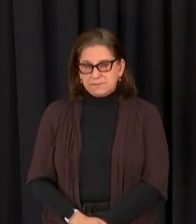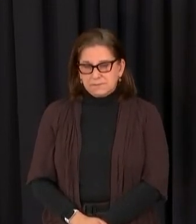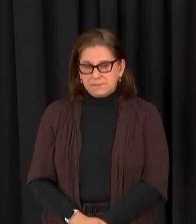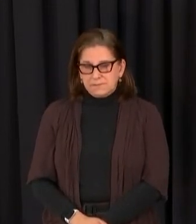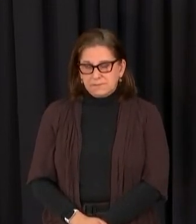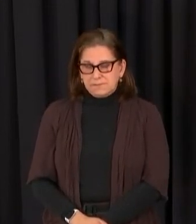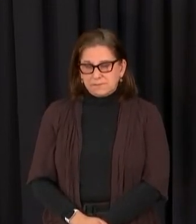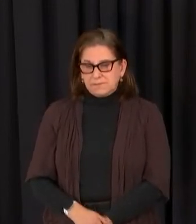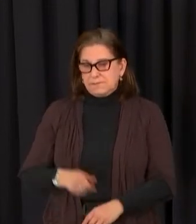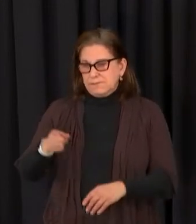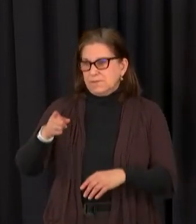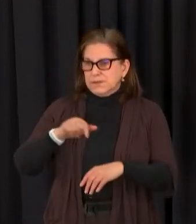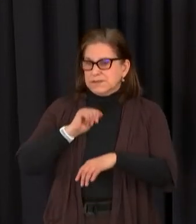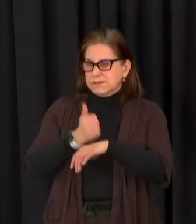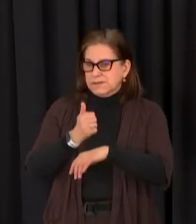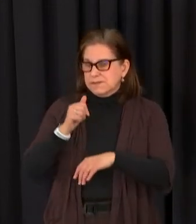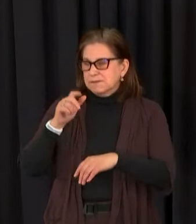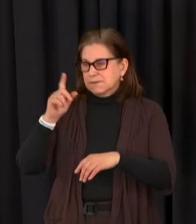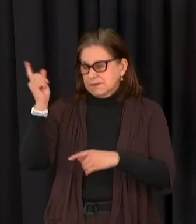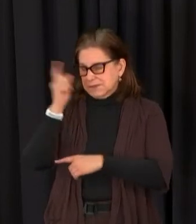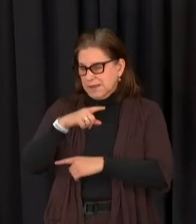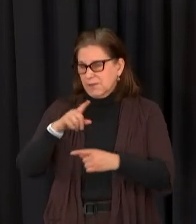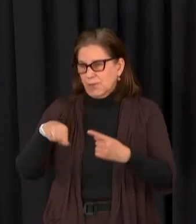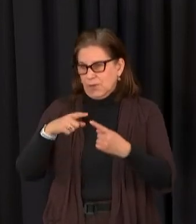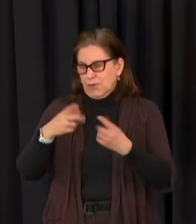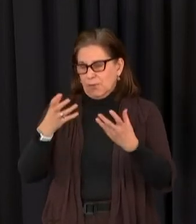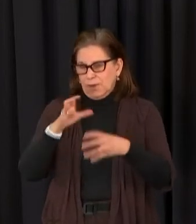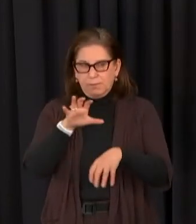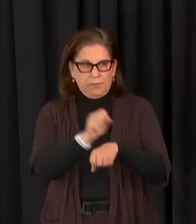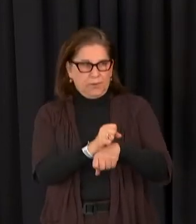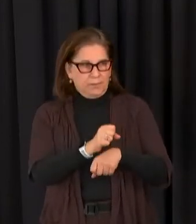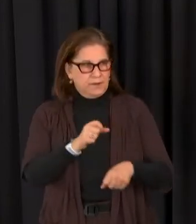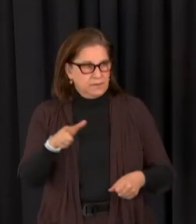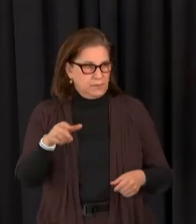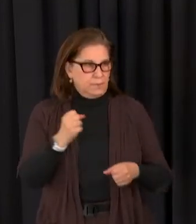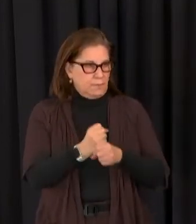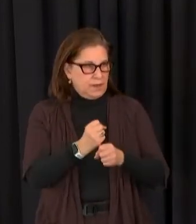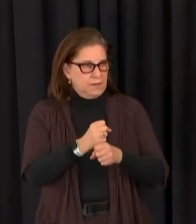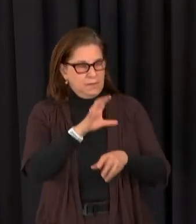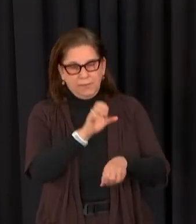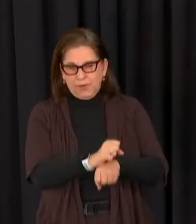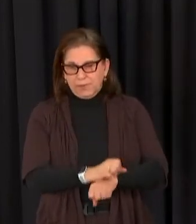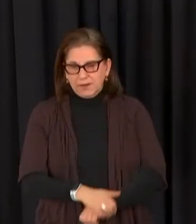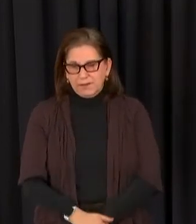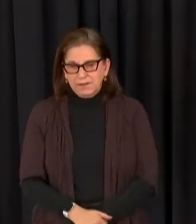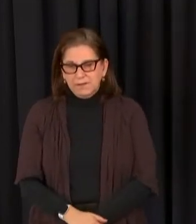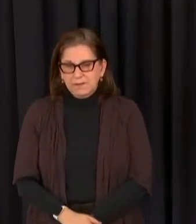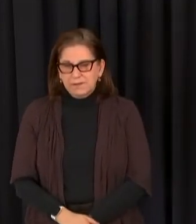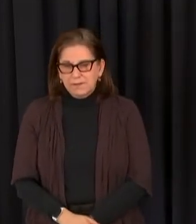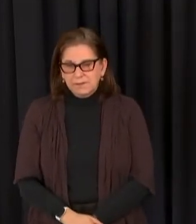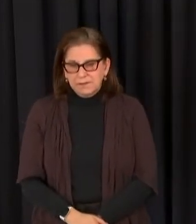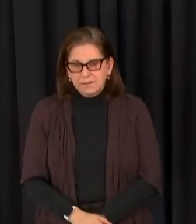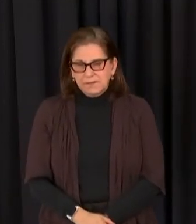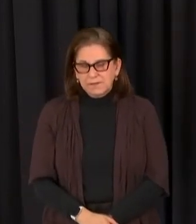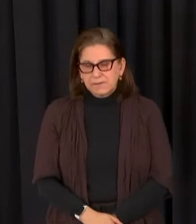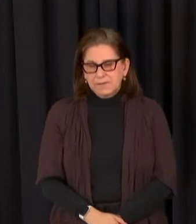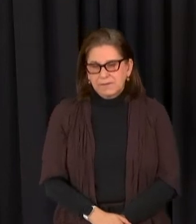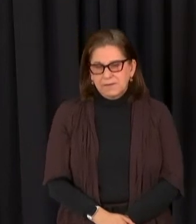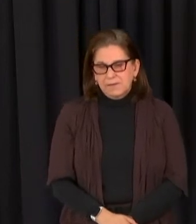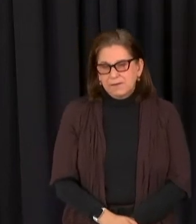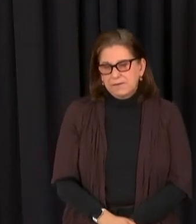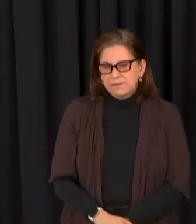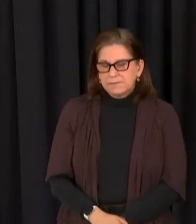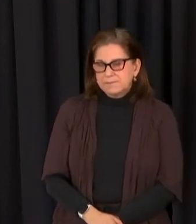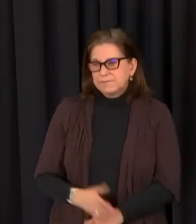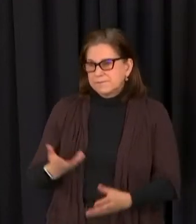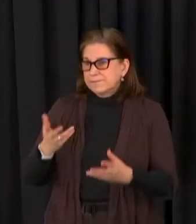active links for those workforce folks to sign up. Those are more often misused than the one that CTO